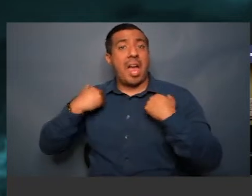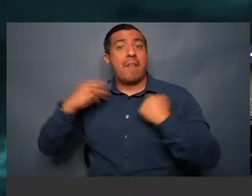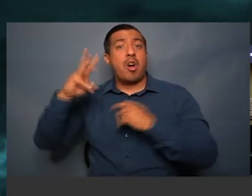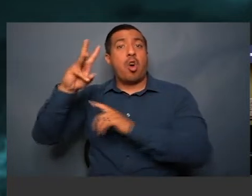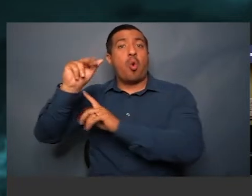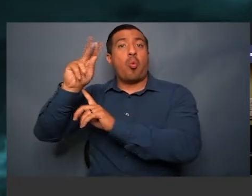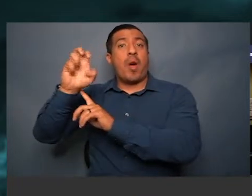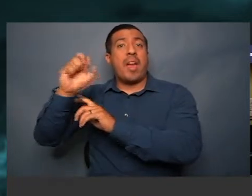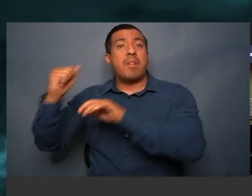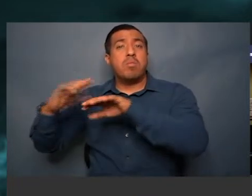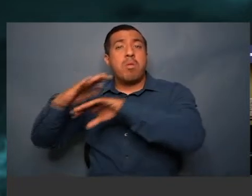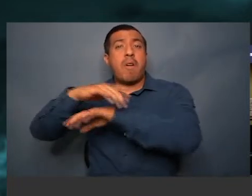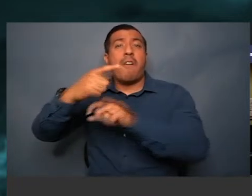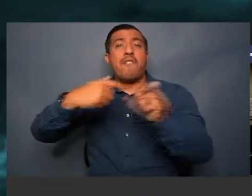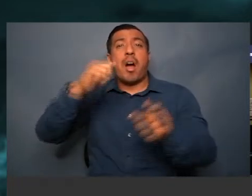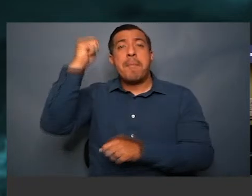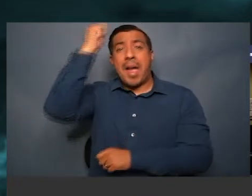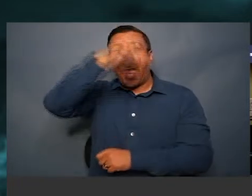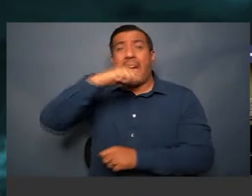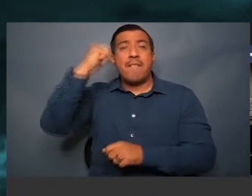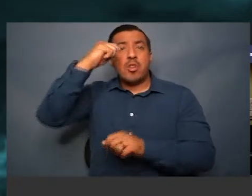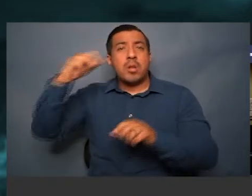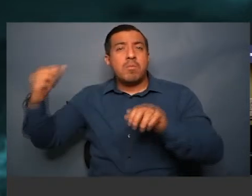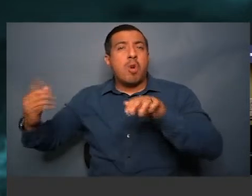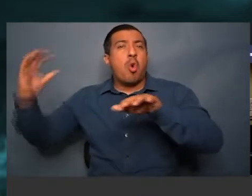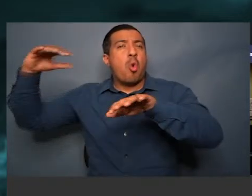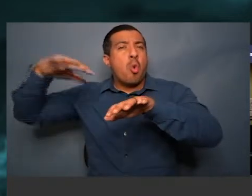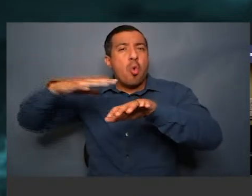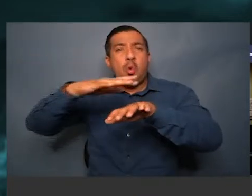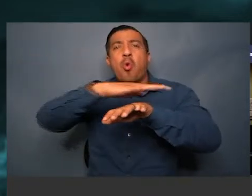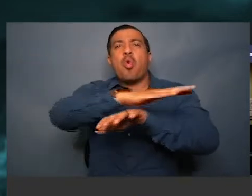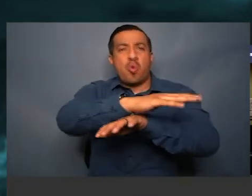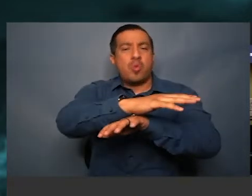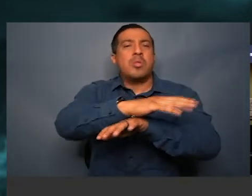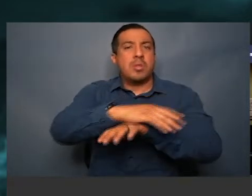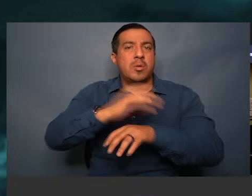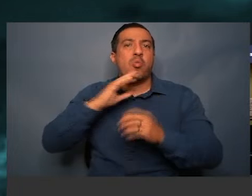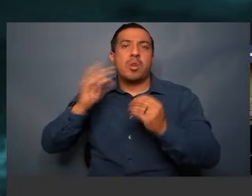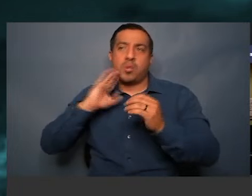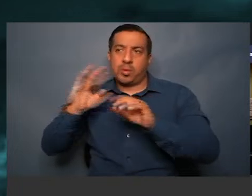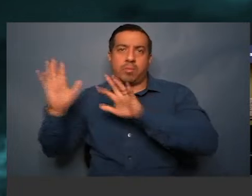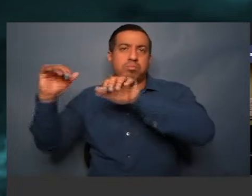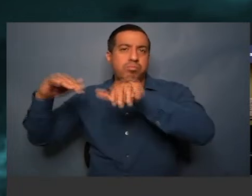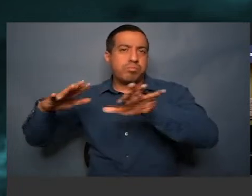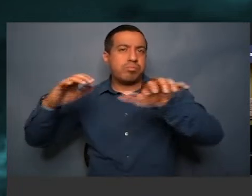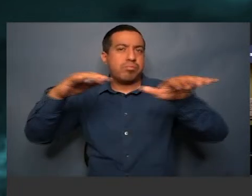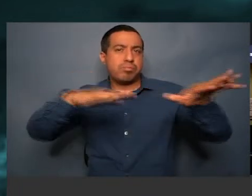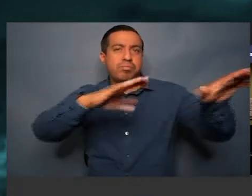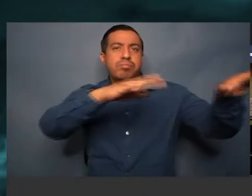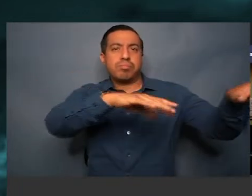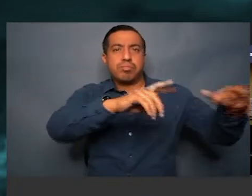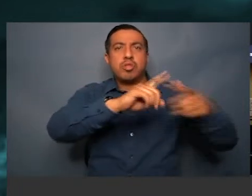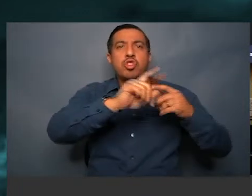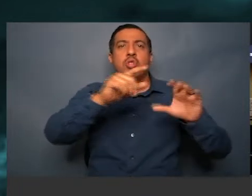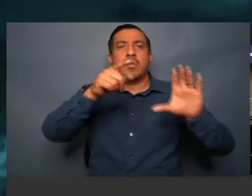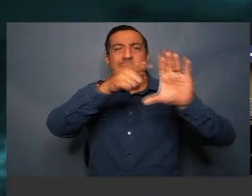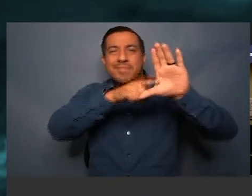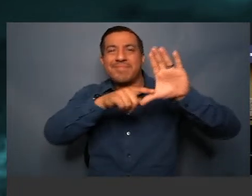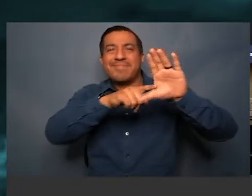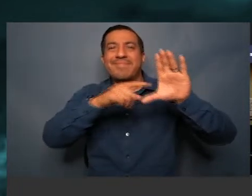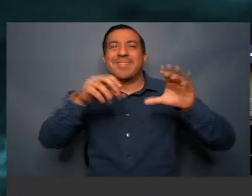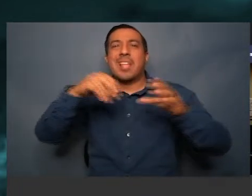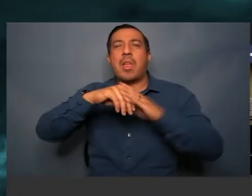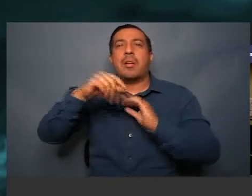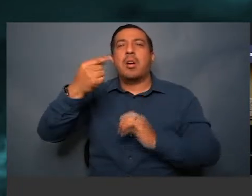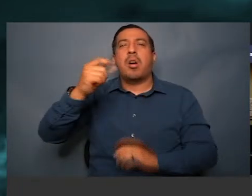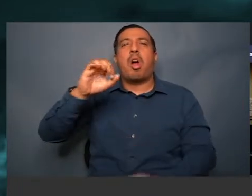of Africa with high frequency. Those tropical waves typically move across and make it into the Caribbean and the Gulf of Mexico and can